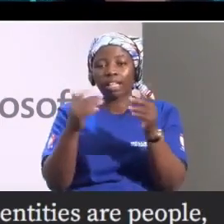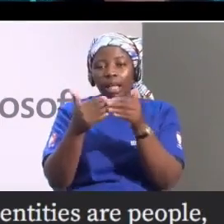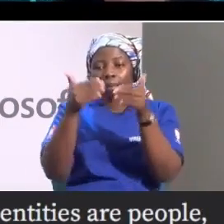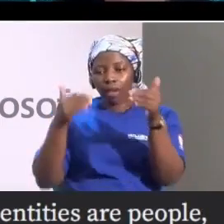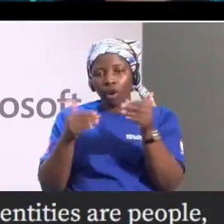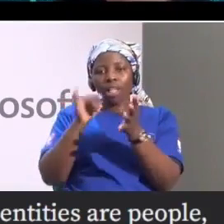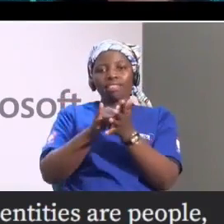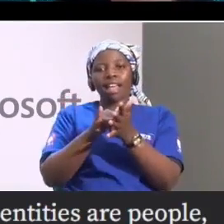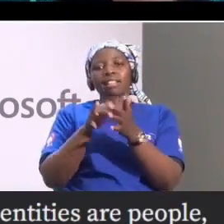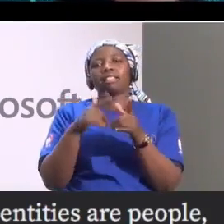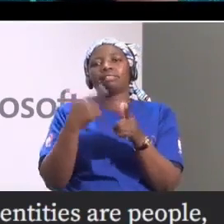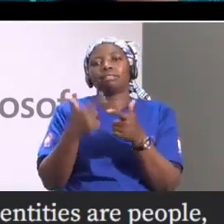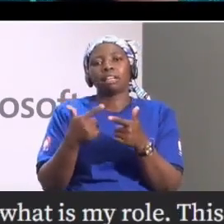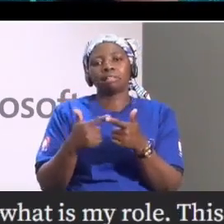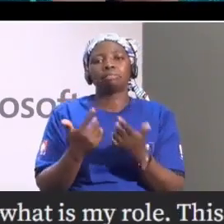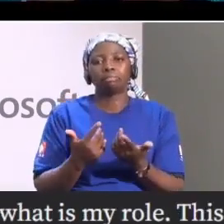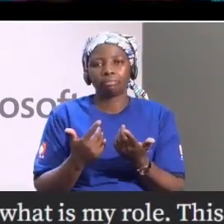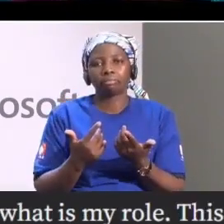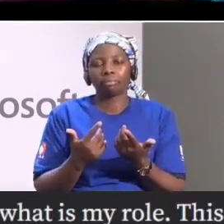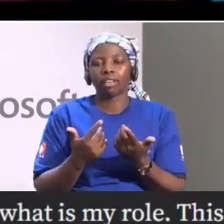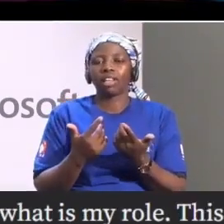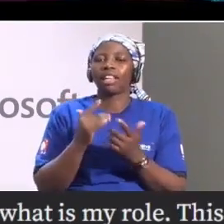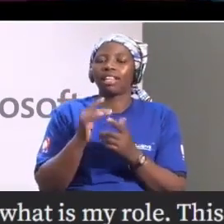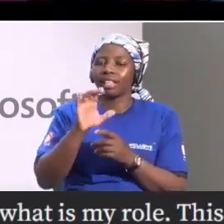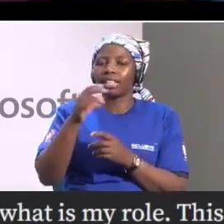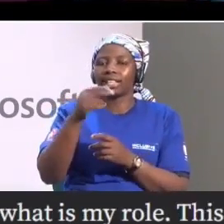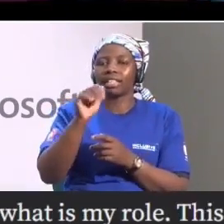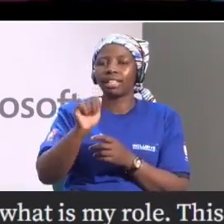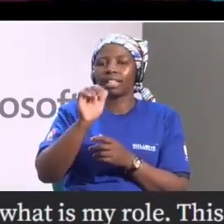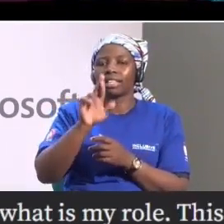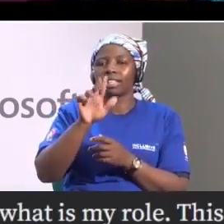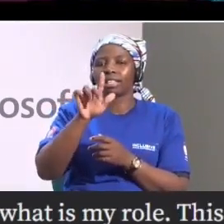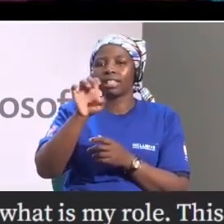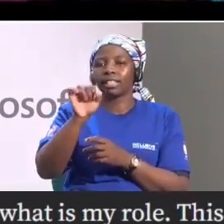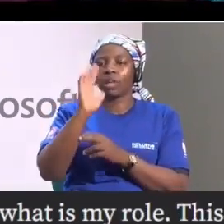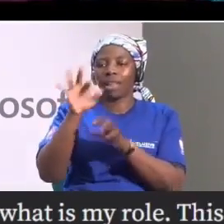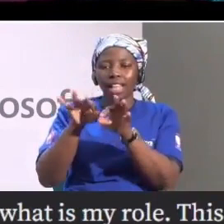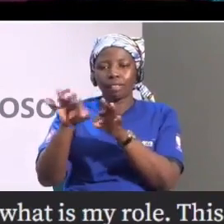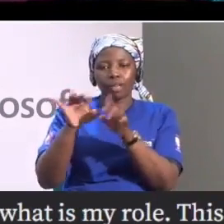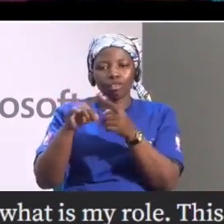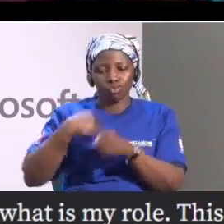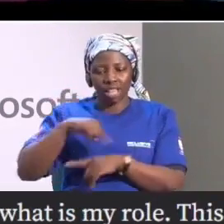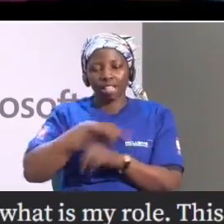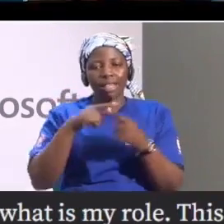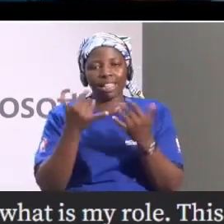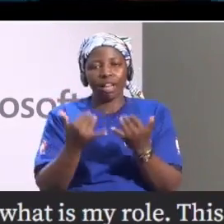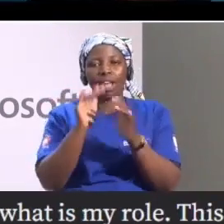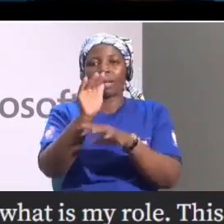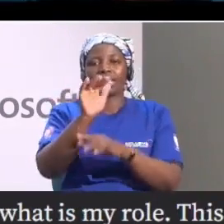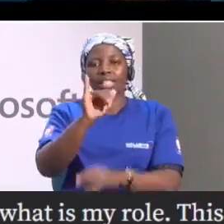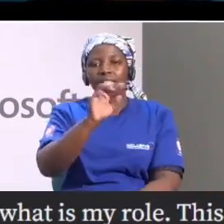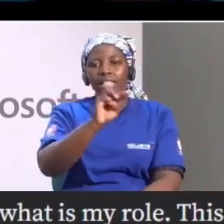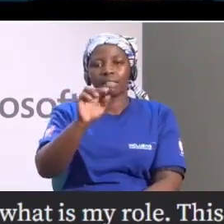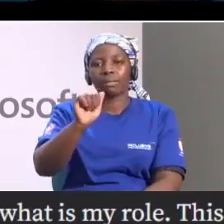that, which Sir Charles will elaborate to us, I would request Immaculada to give us a brief of